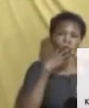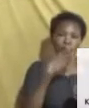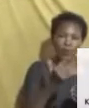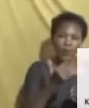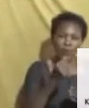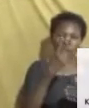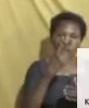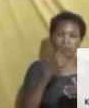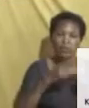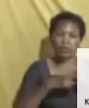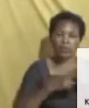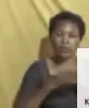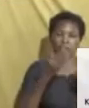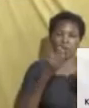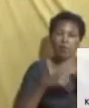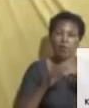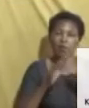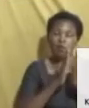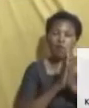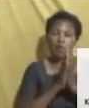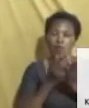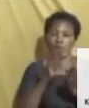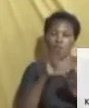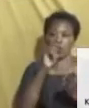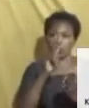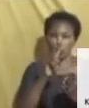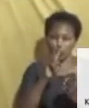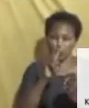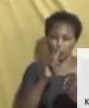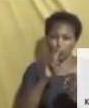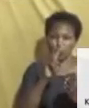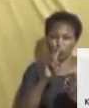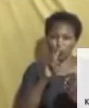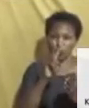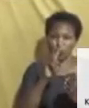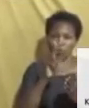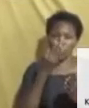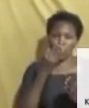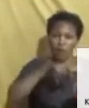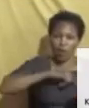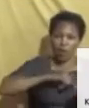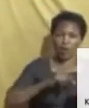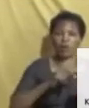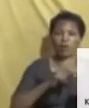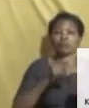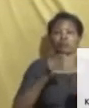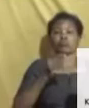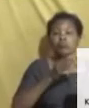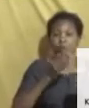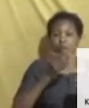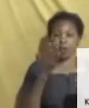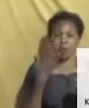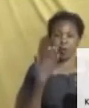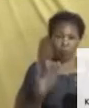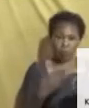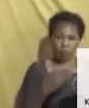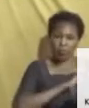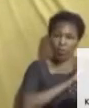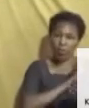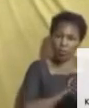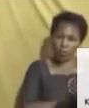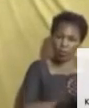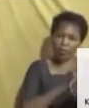527 of volume 2 of our list and bundle of authorities,